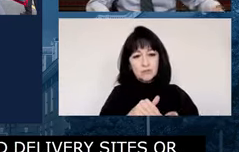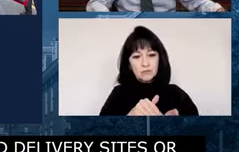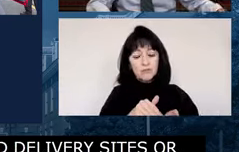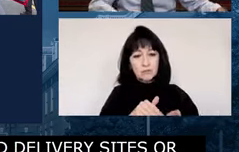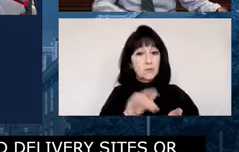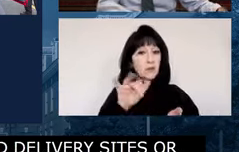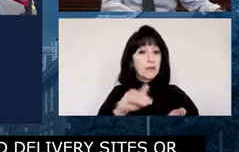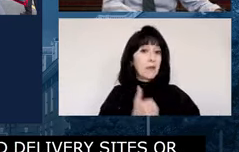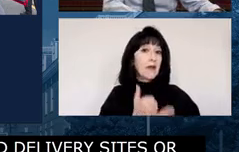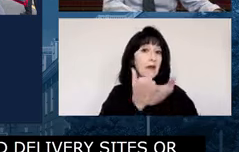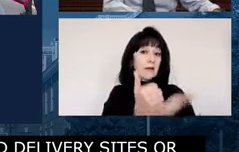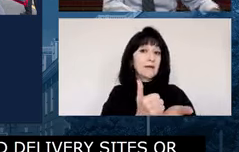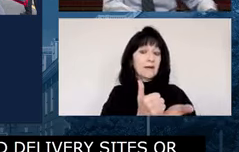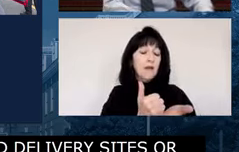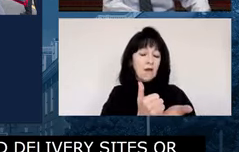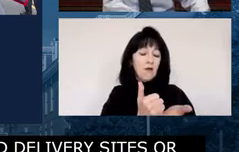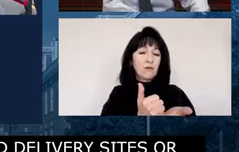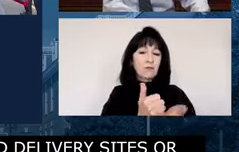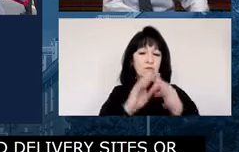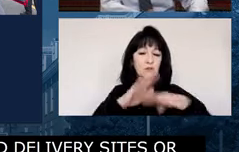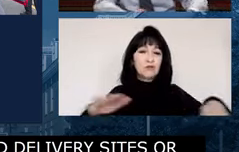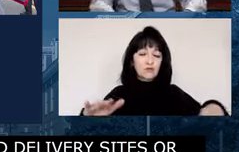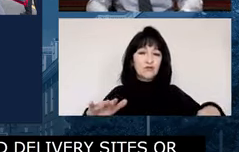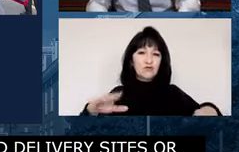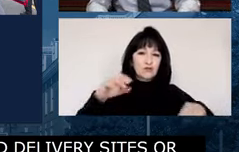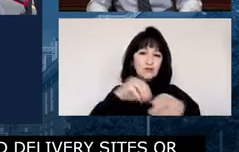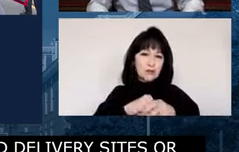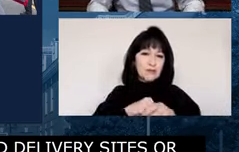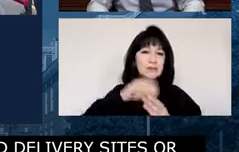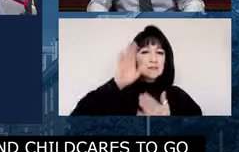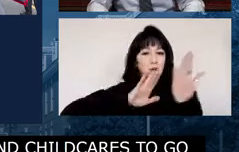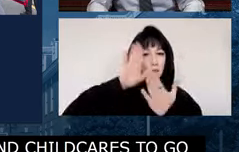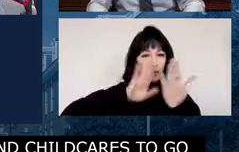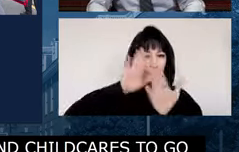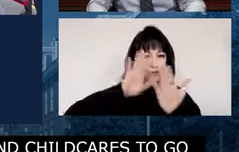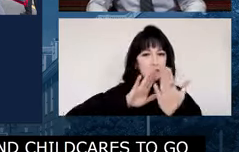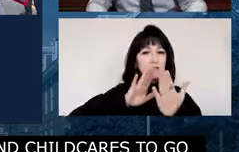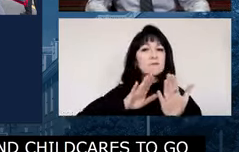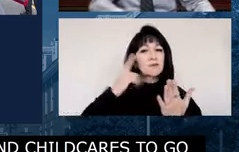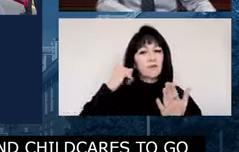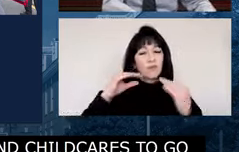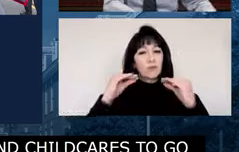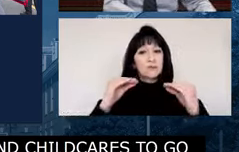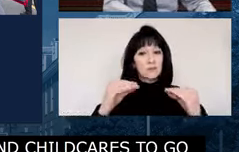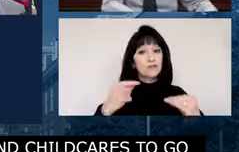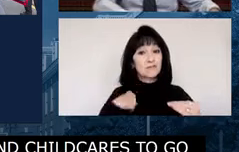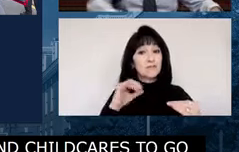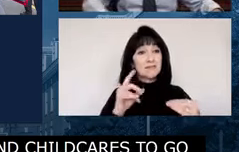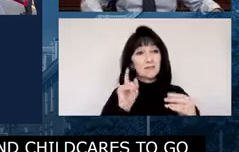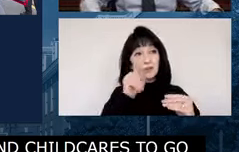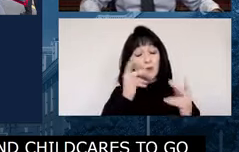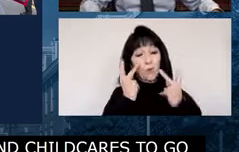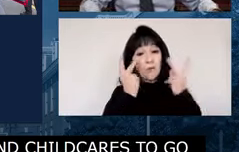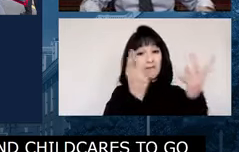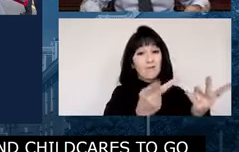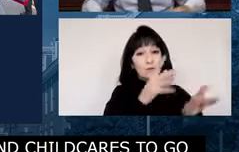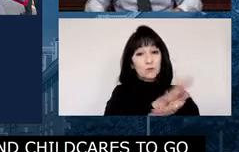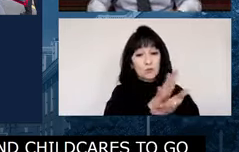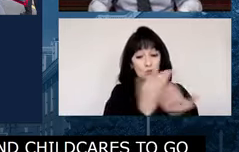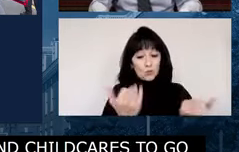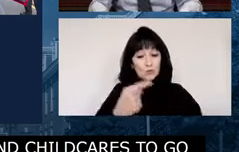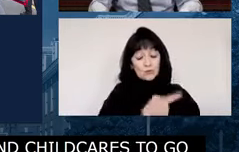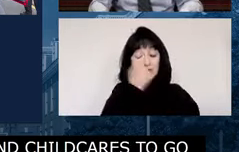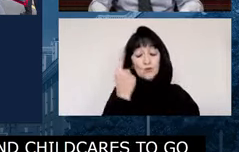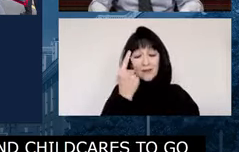keeping our children back in school for in-person instruction. We know that I was in a school today and all the kids had their masks on. Everybody